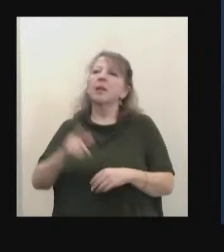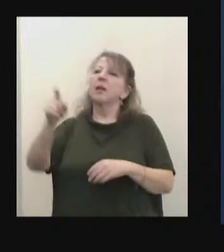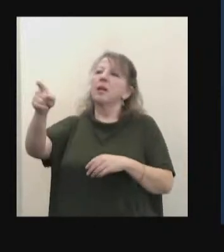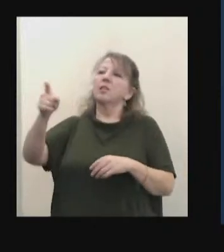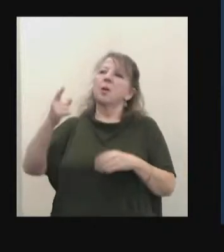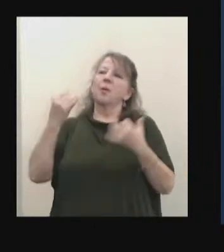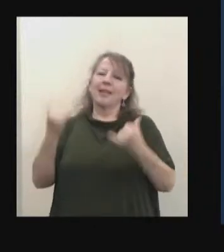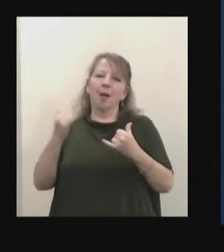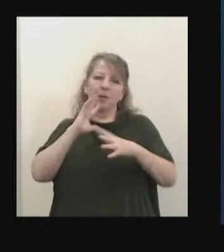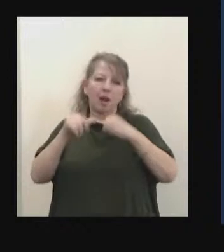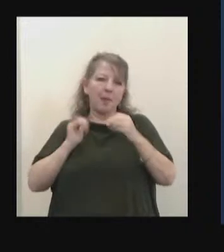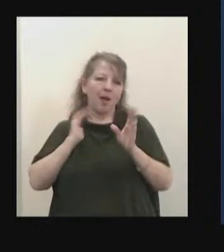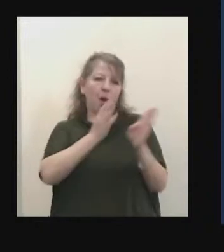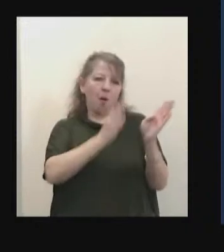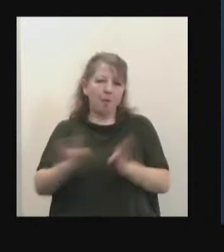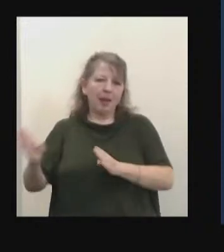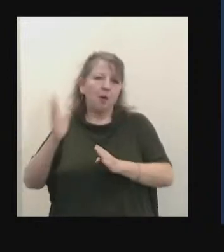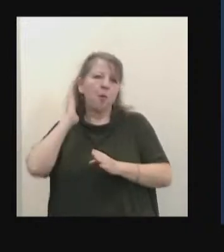plan.